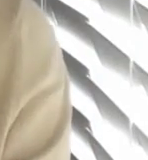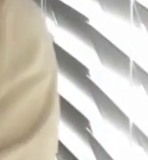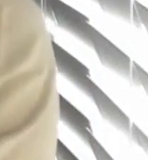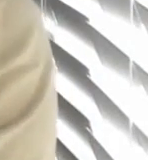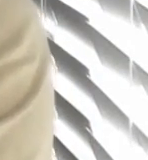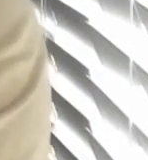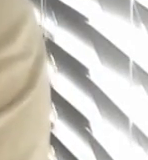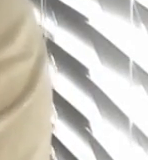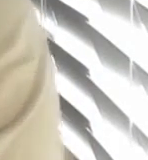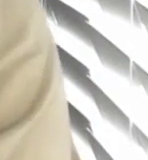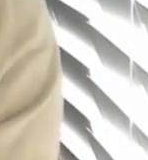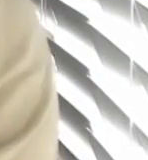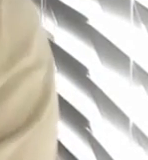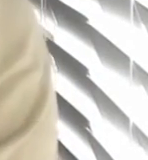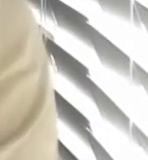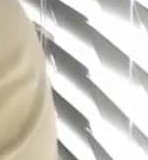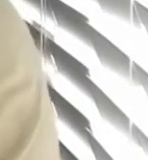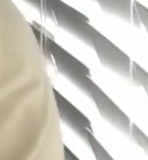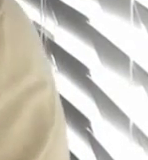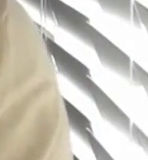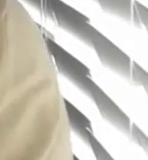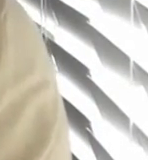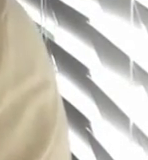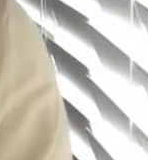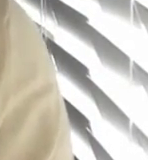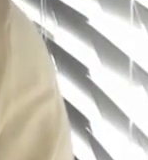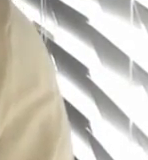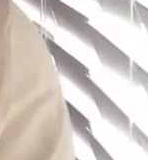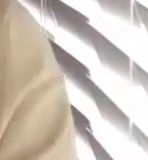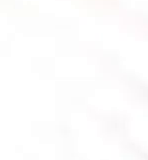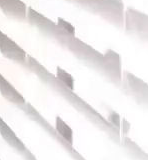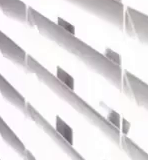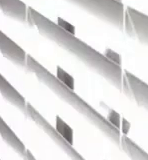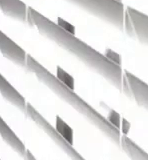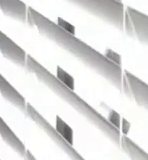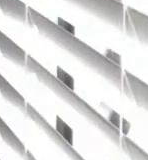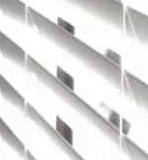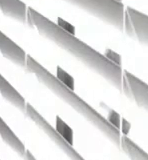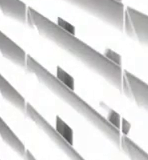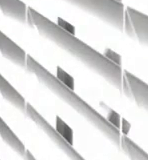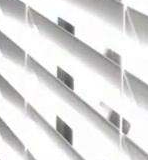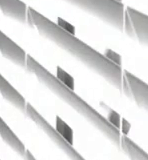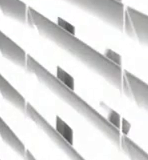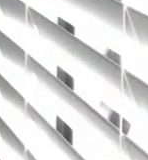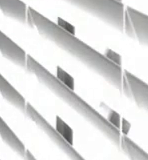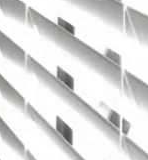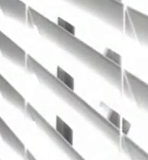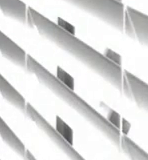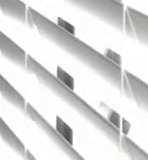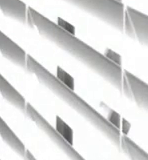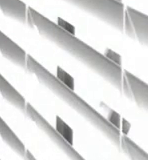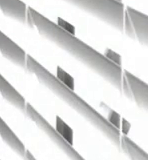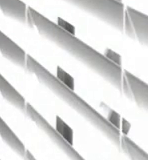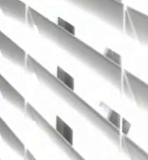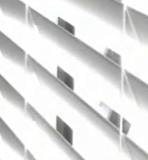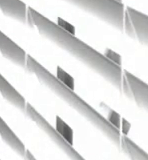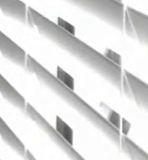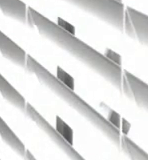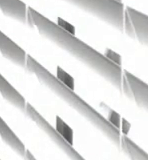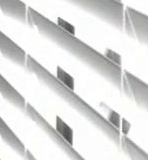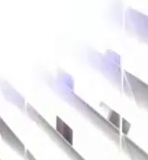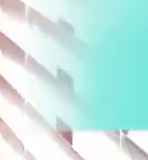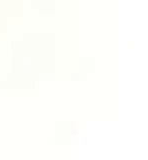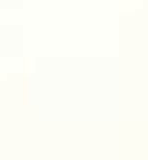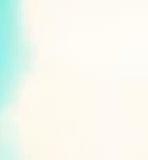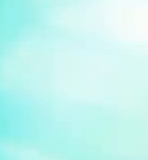mas malalim, at mas candid ang chikahan natin with celebrities. New episodes drop every Friday. Stay updated. Huwag pahuhuli